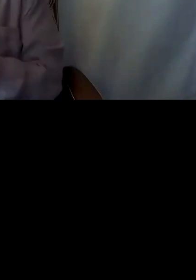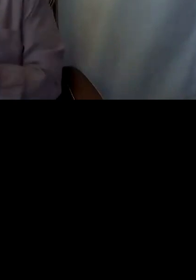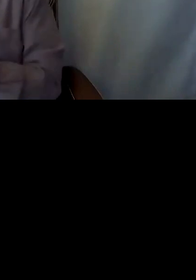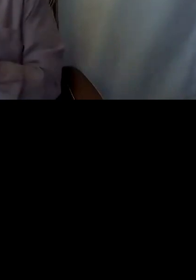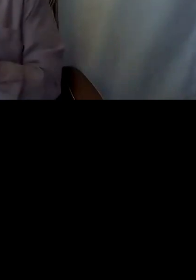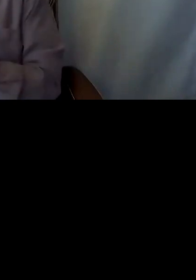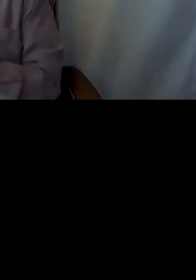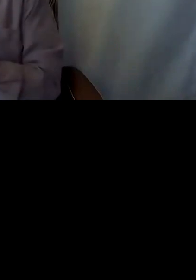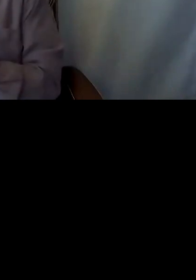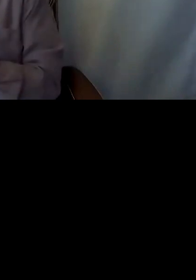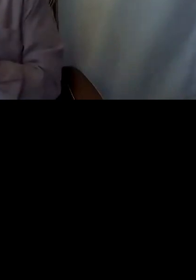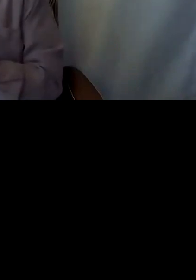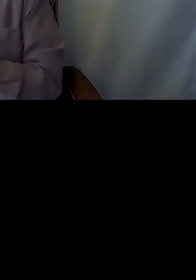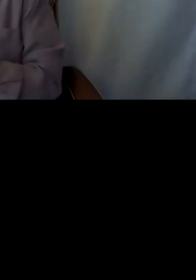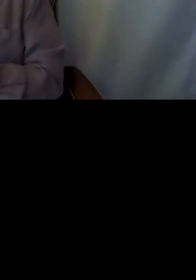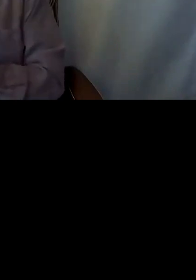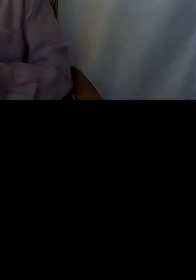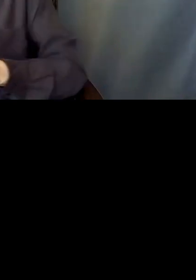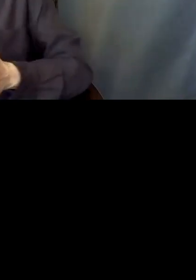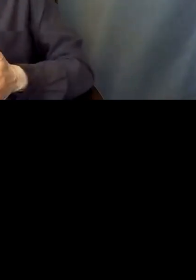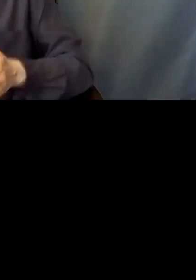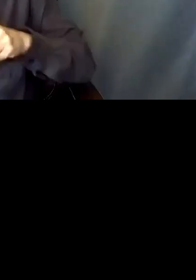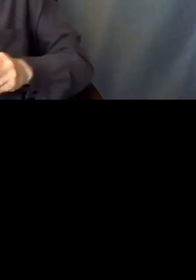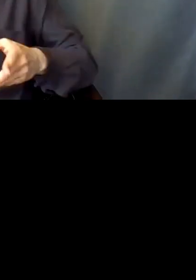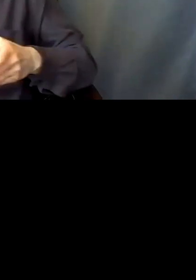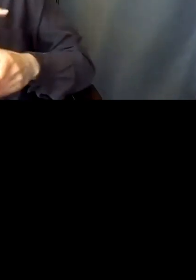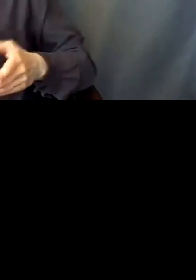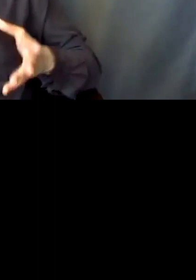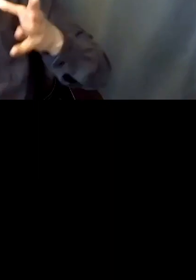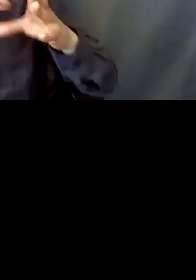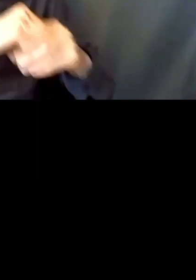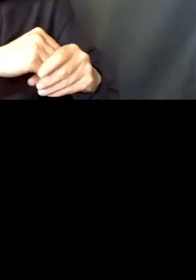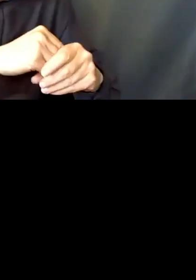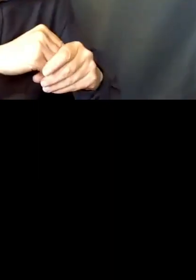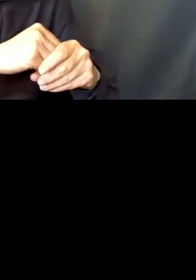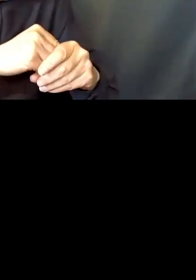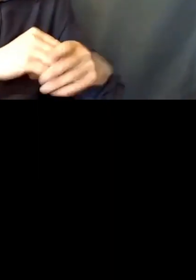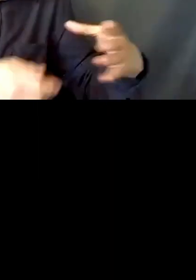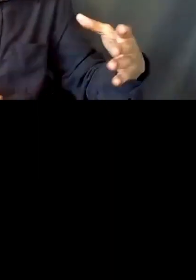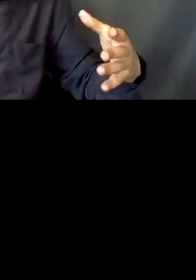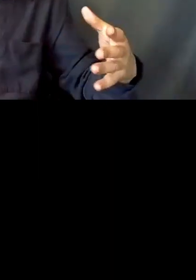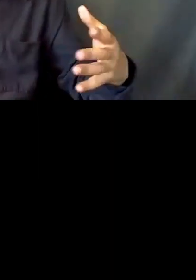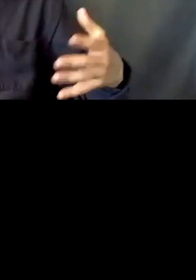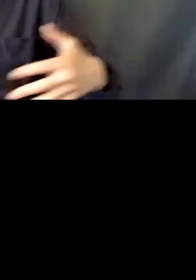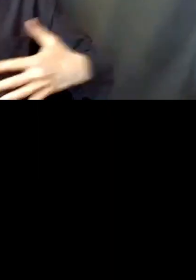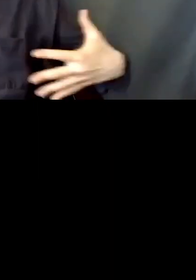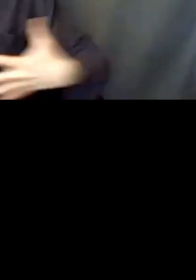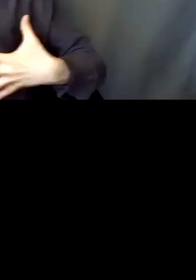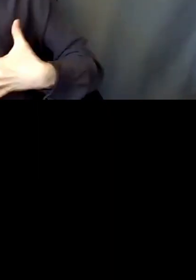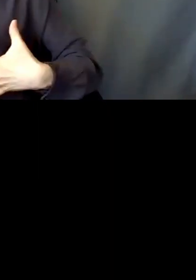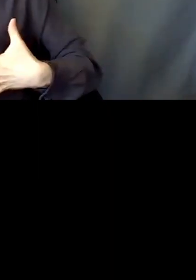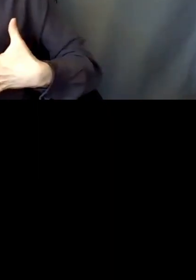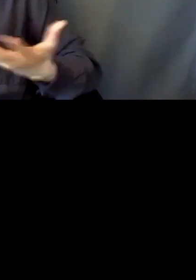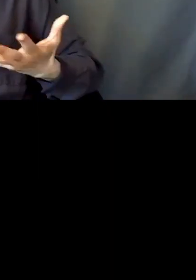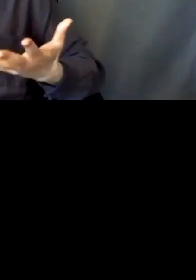they came up. If she wasn't letting us in, just the sheer terror that would really bring up for us